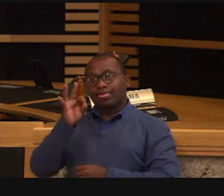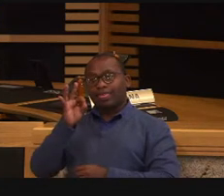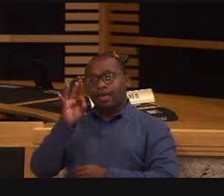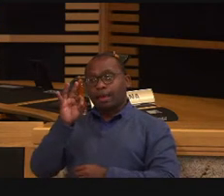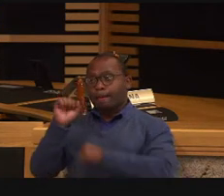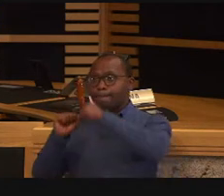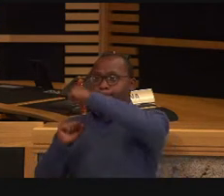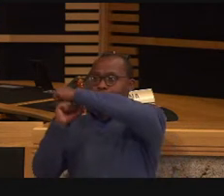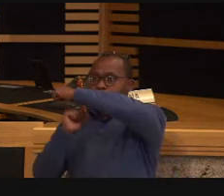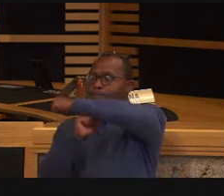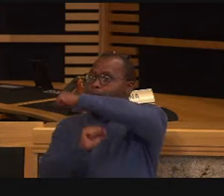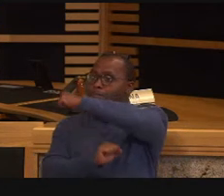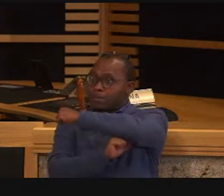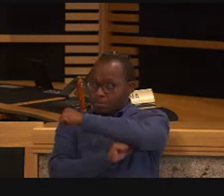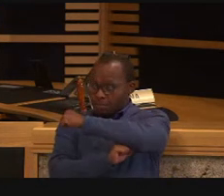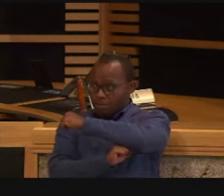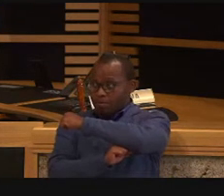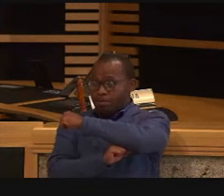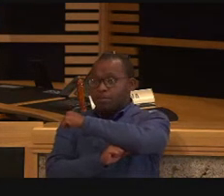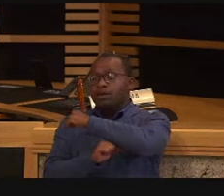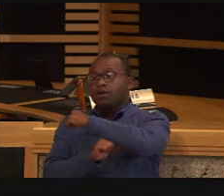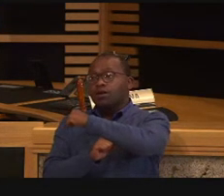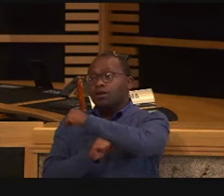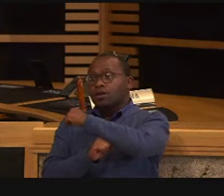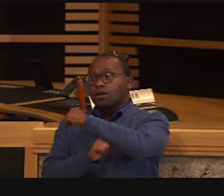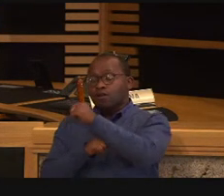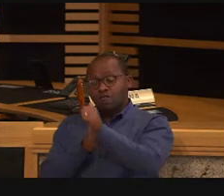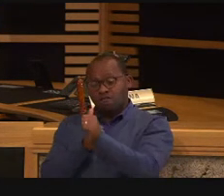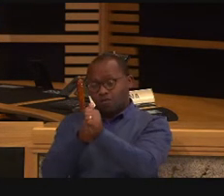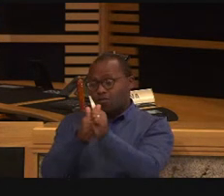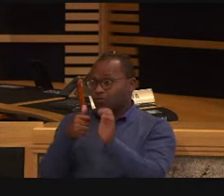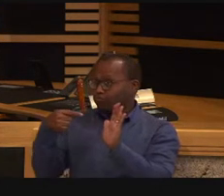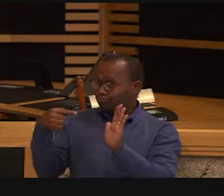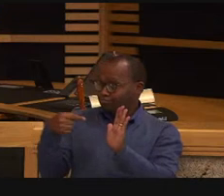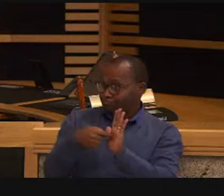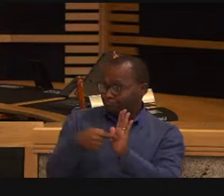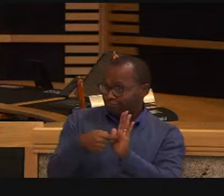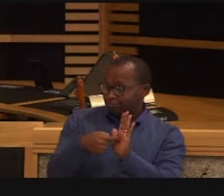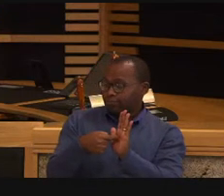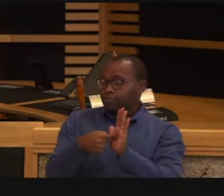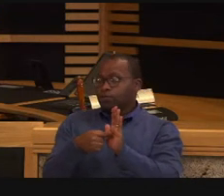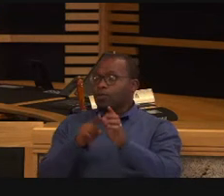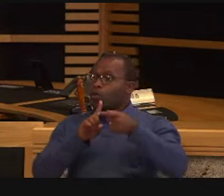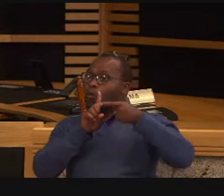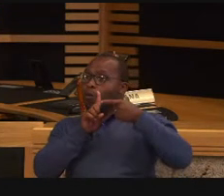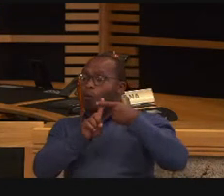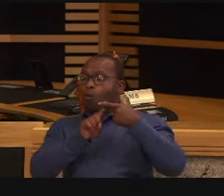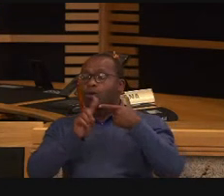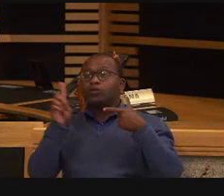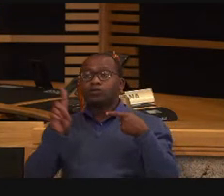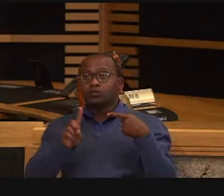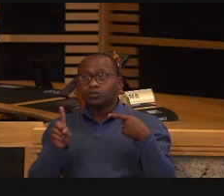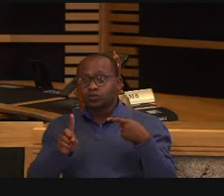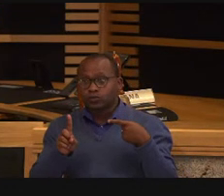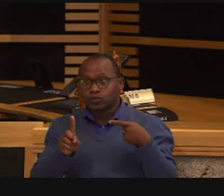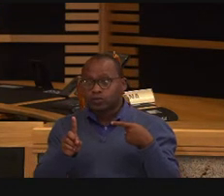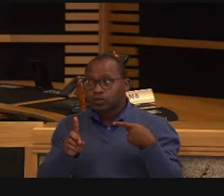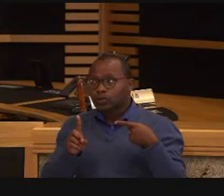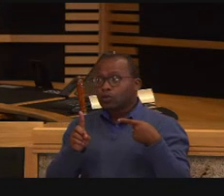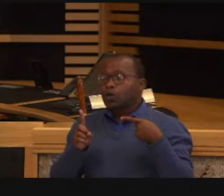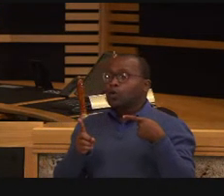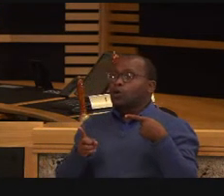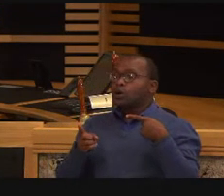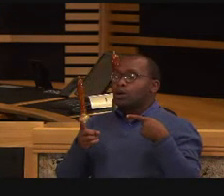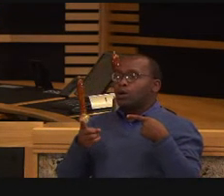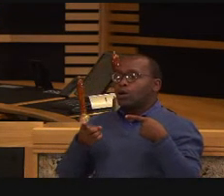in the House. In the context of the execution of this function. One is the provision of the nutrition meal to